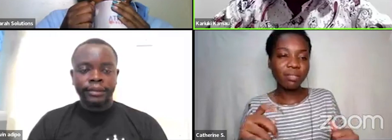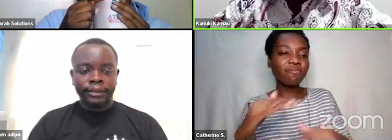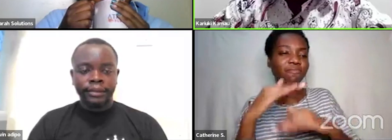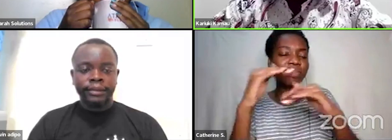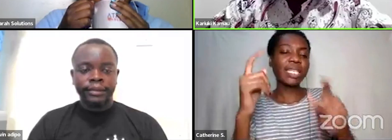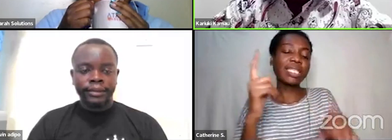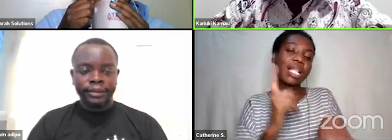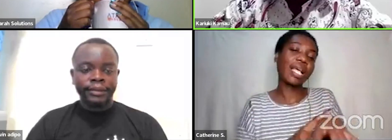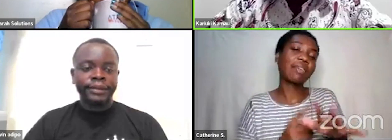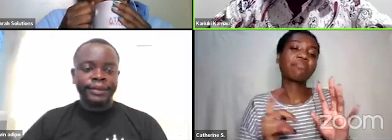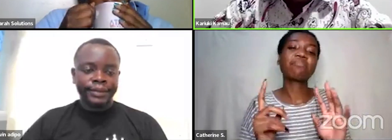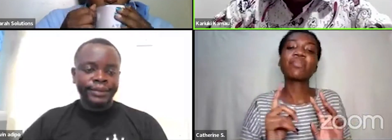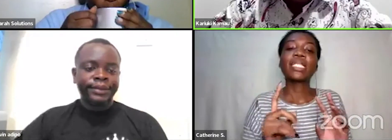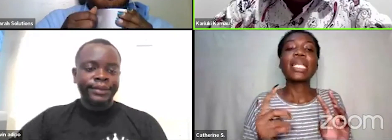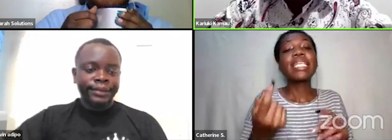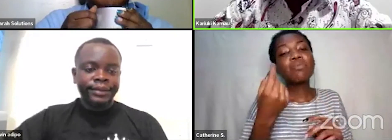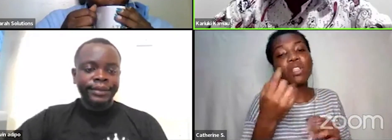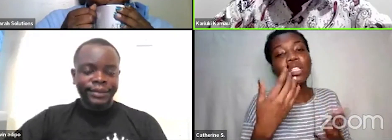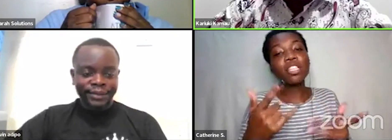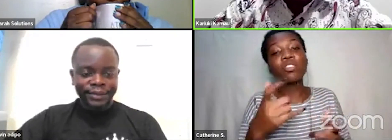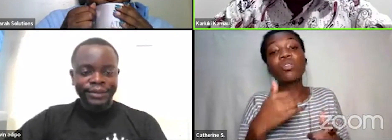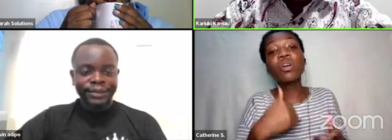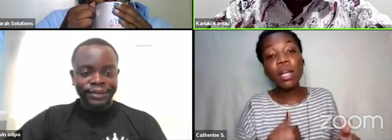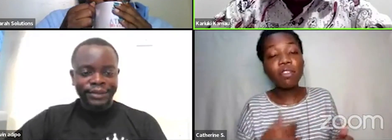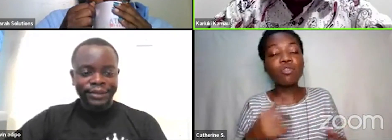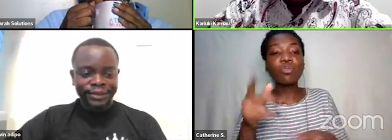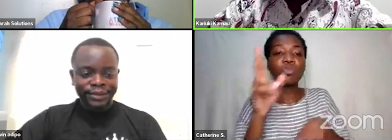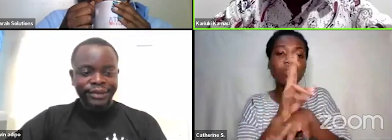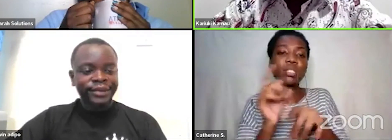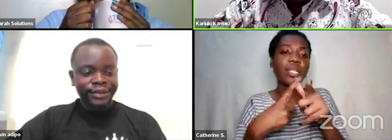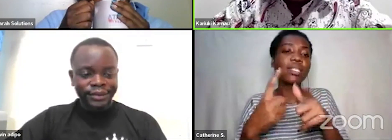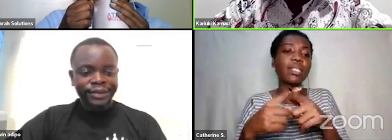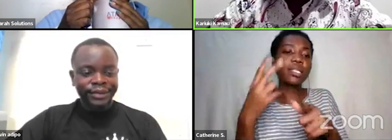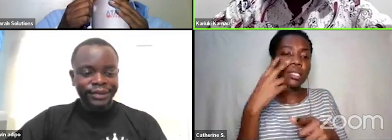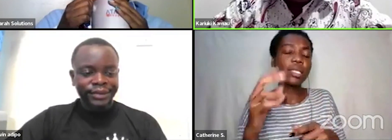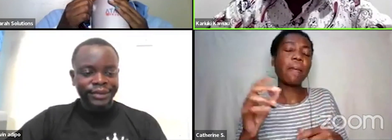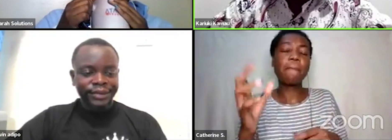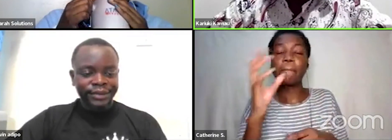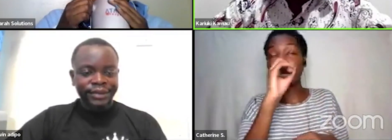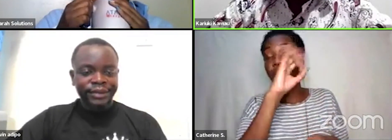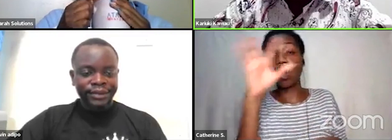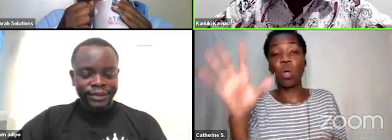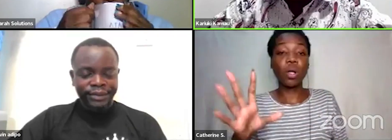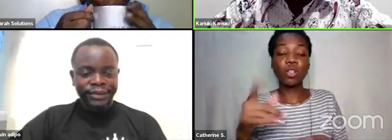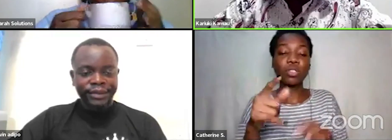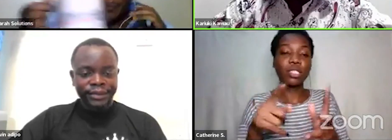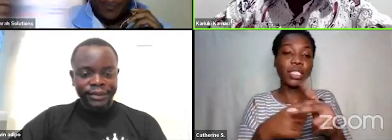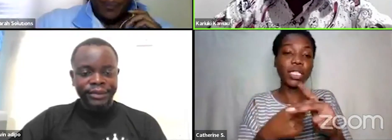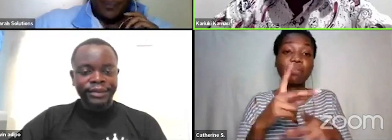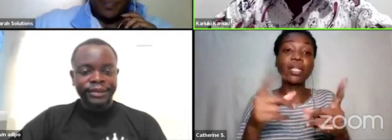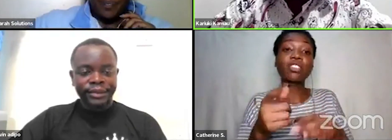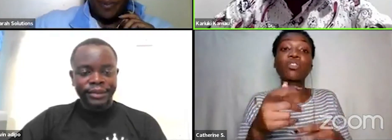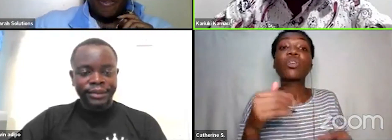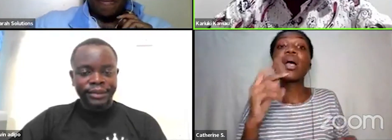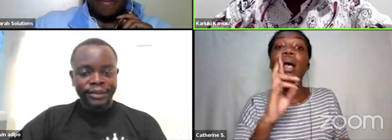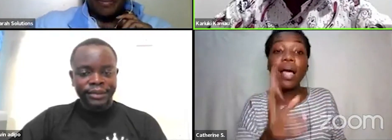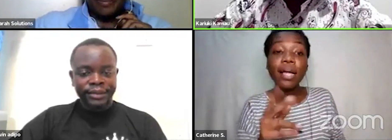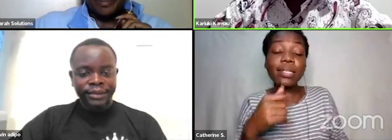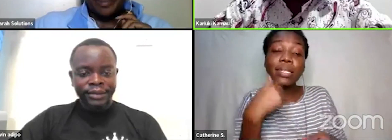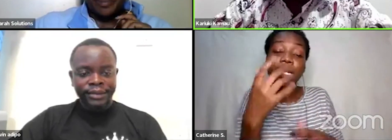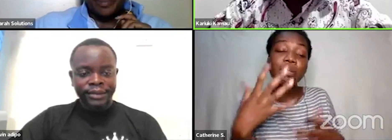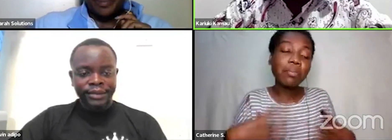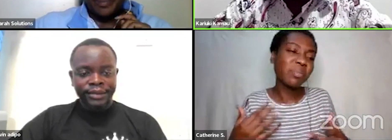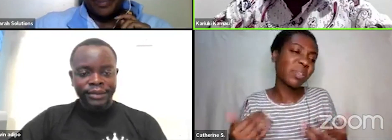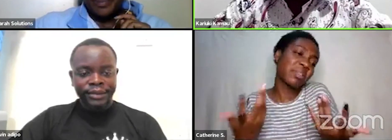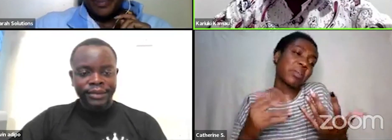The little that you have, use it. You see miracles, okay? Just start from where you are. Be telling people at least you